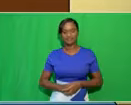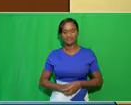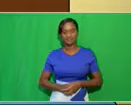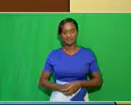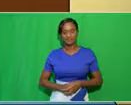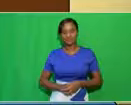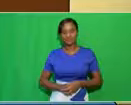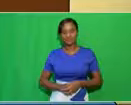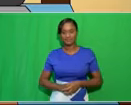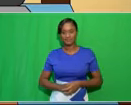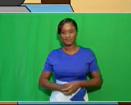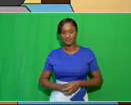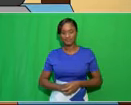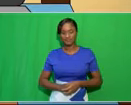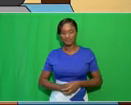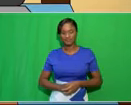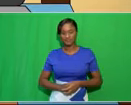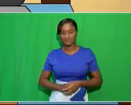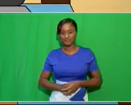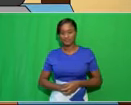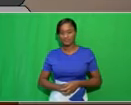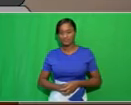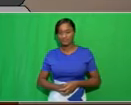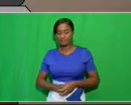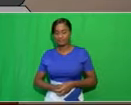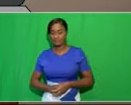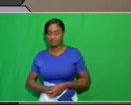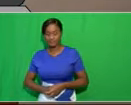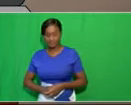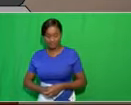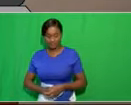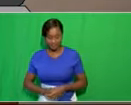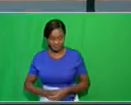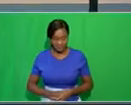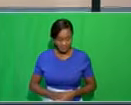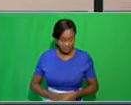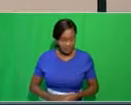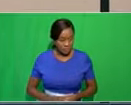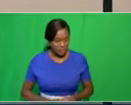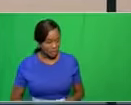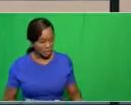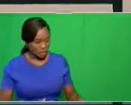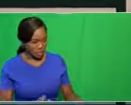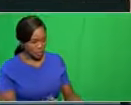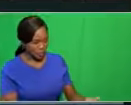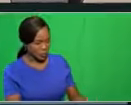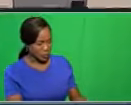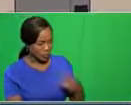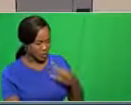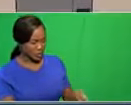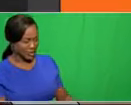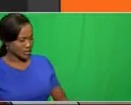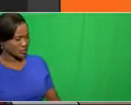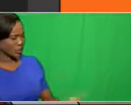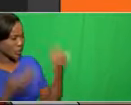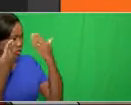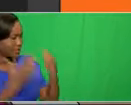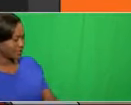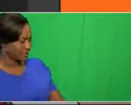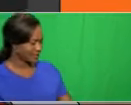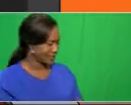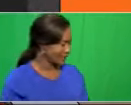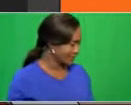Hey, T, what's up? I had a boss day today. You saw drama today? Nah, tomorrow. Today was visual arts. My mom had to